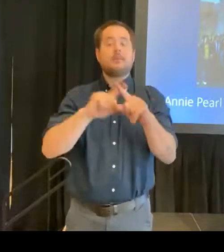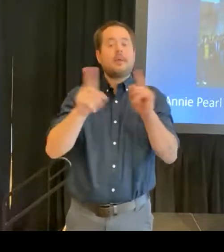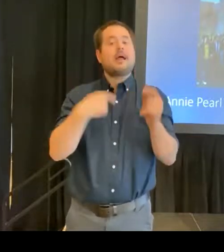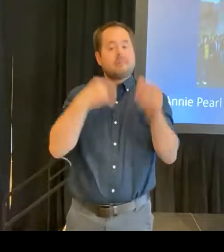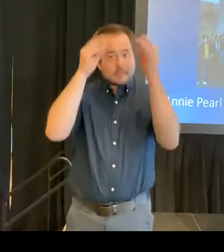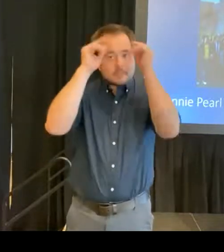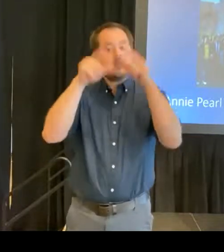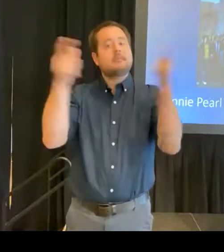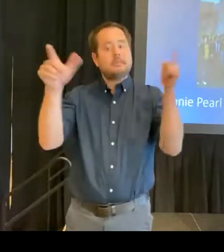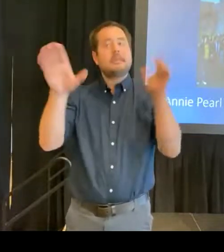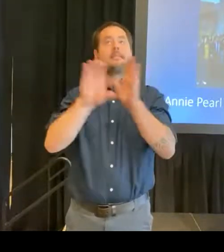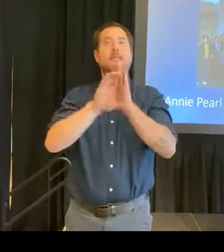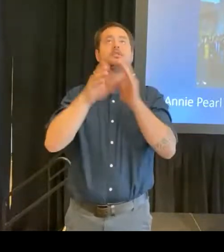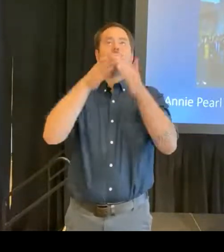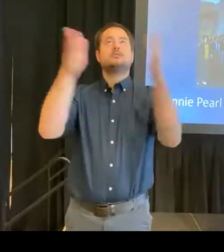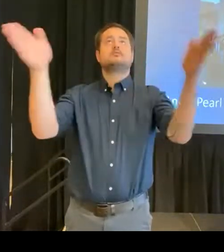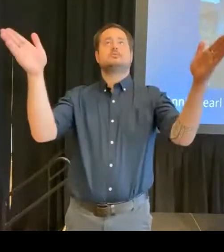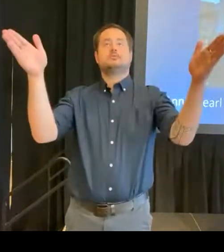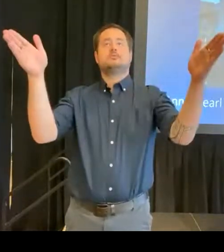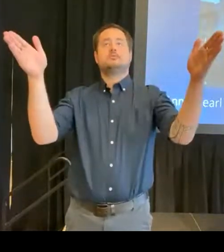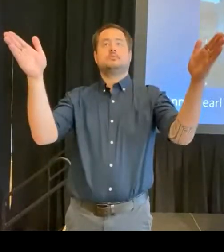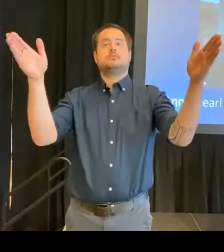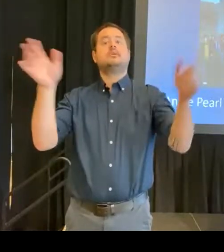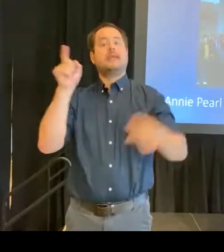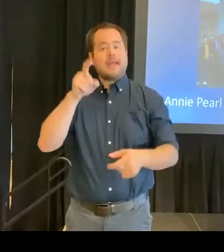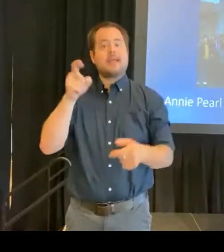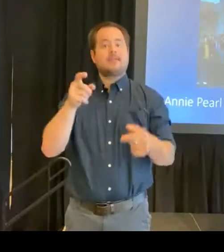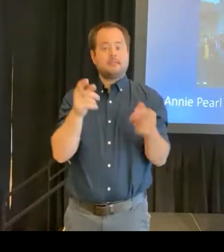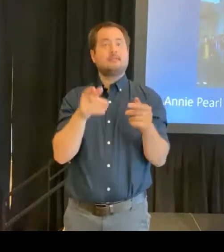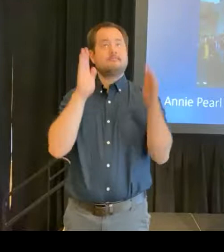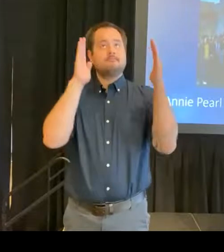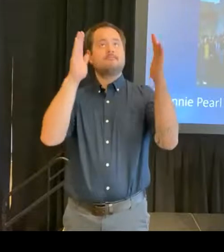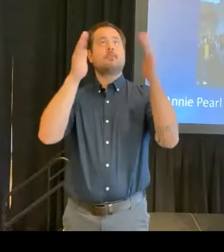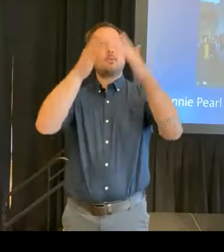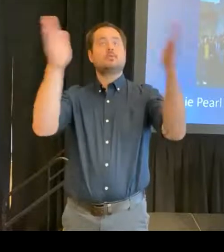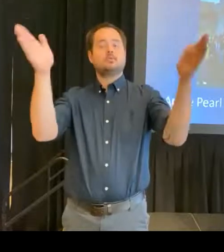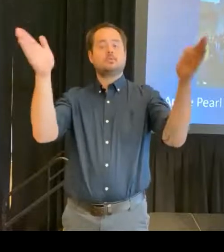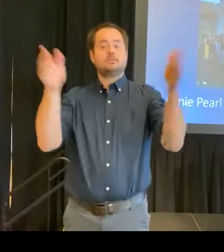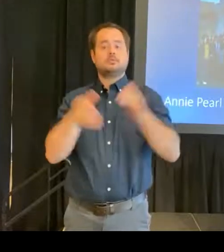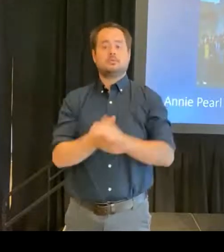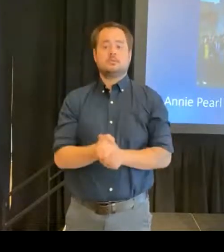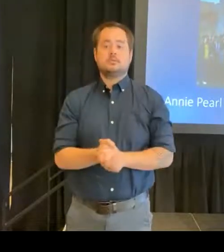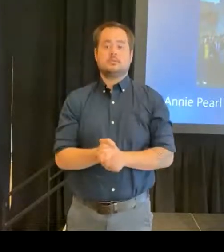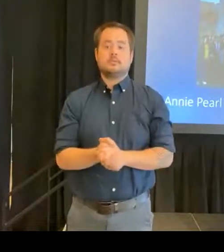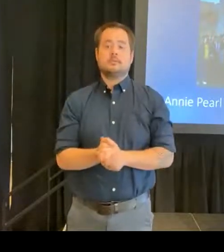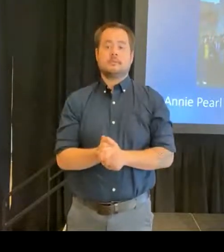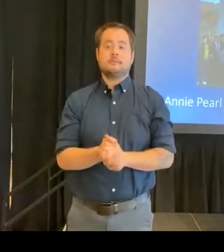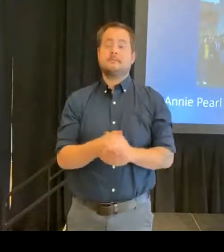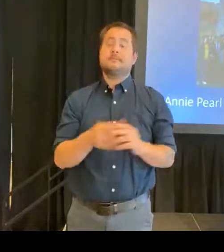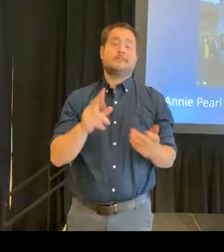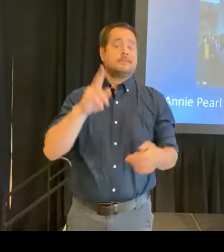I want to make sure that big picture part of this is what's being looked at right now. And so the political